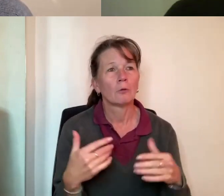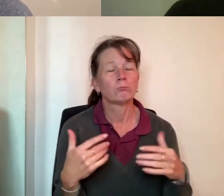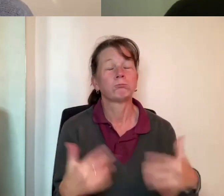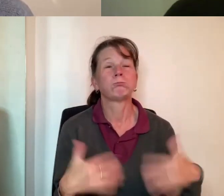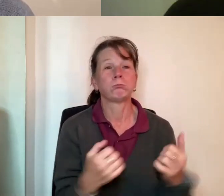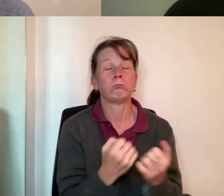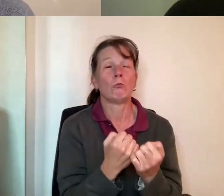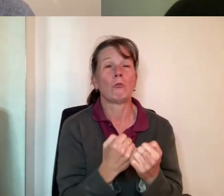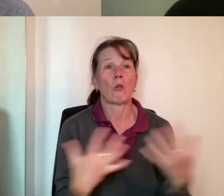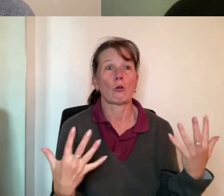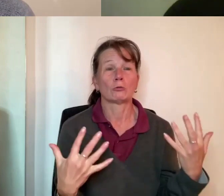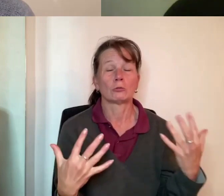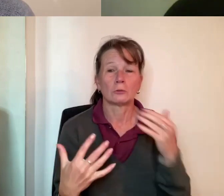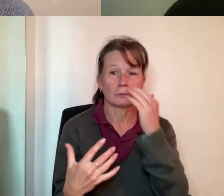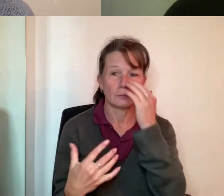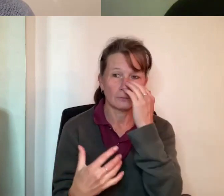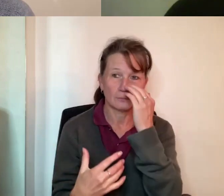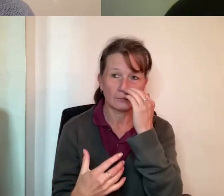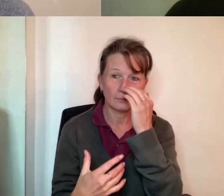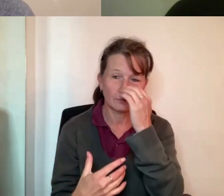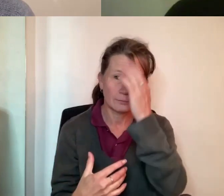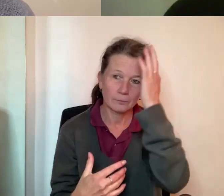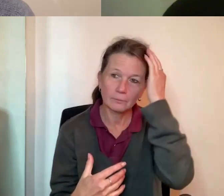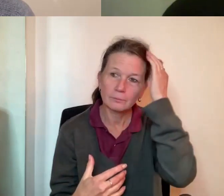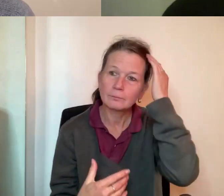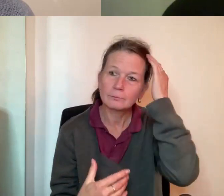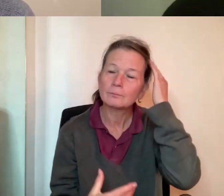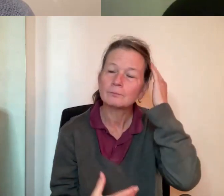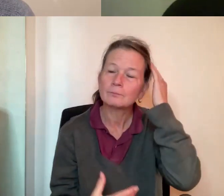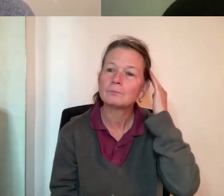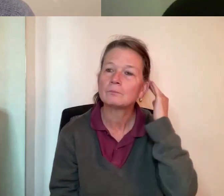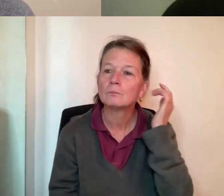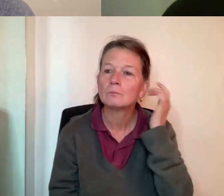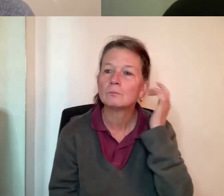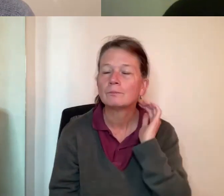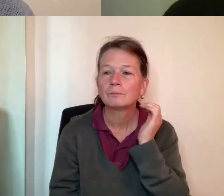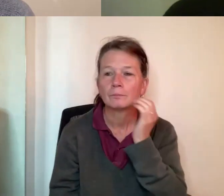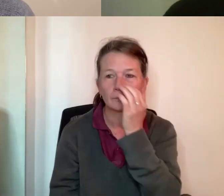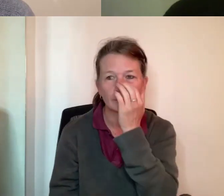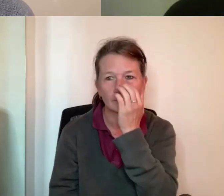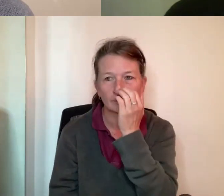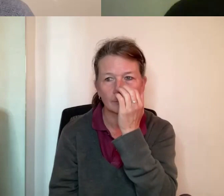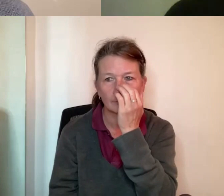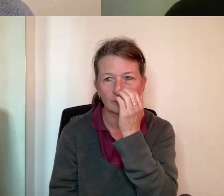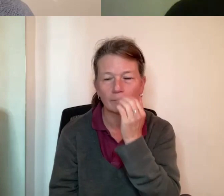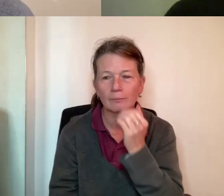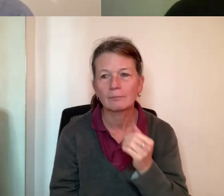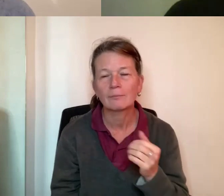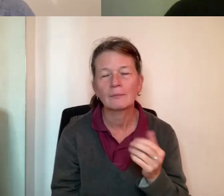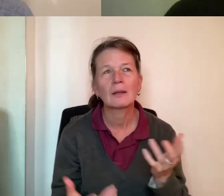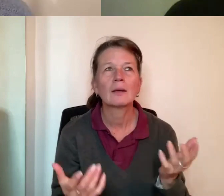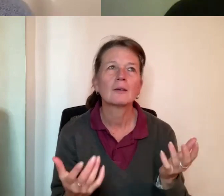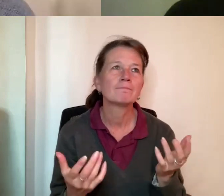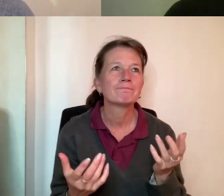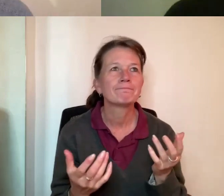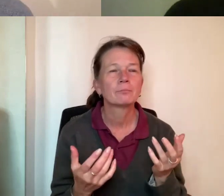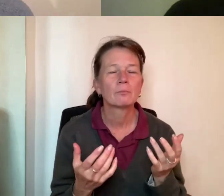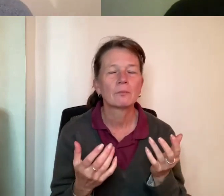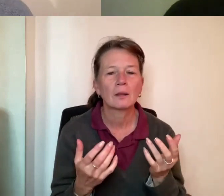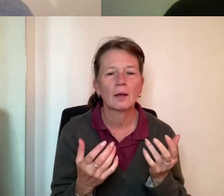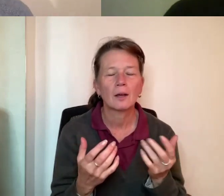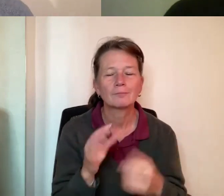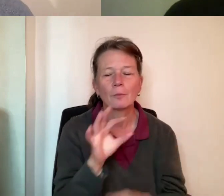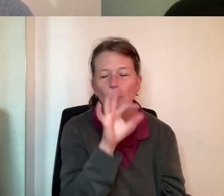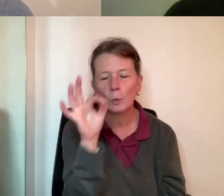And I suppose my the